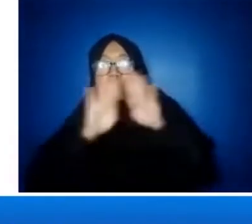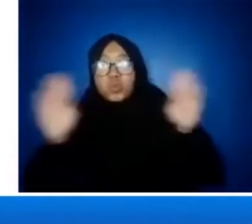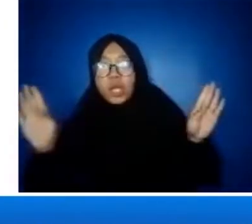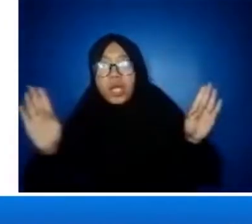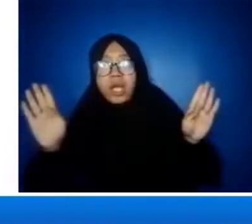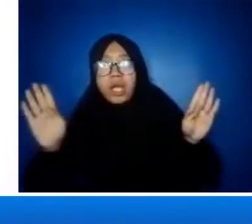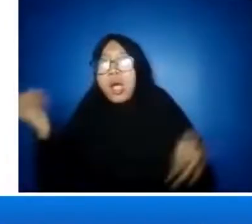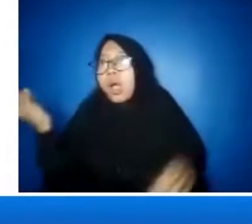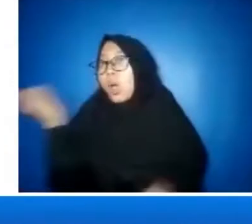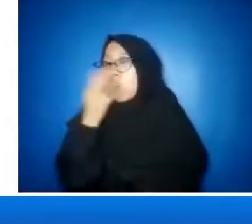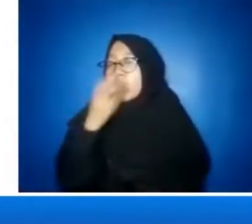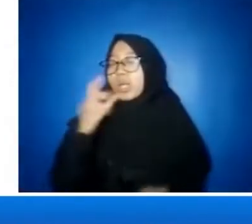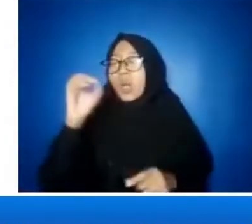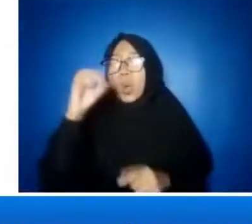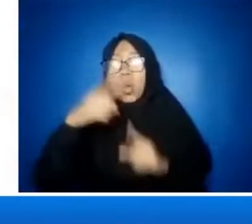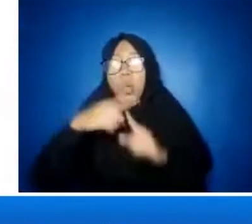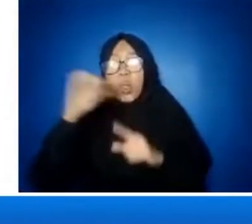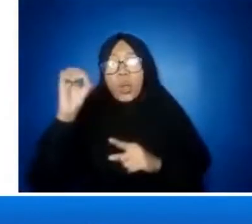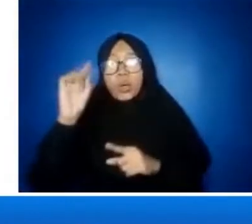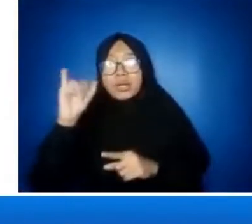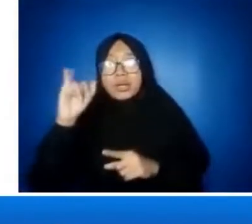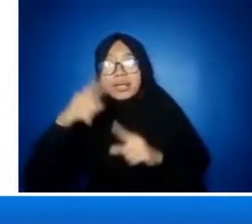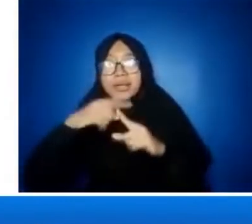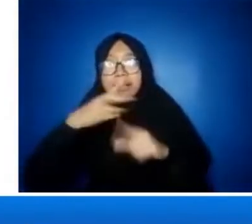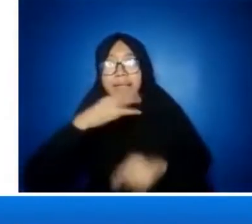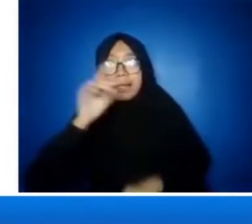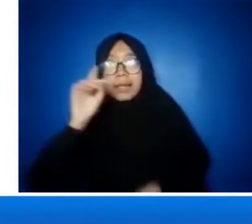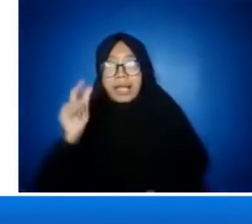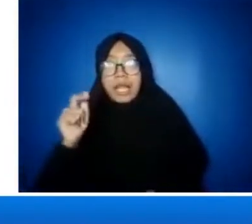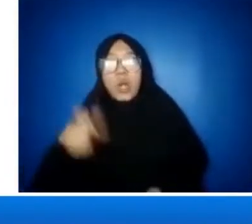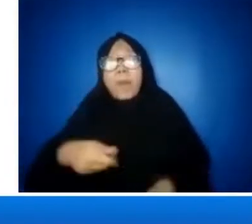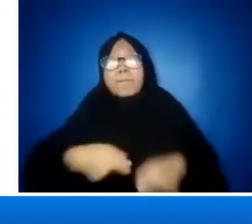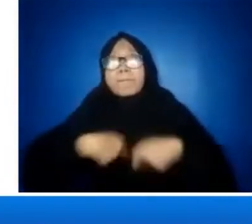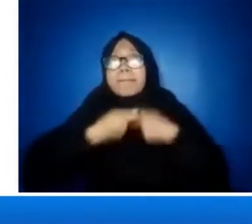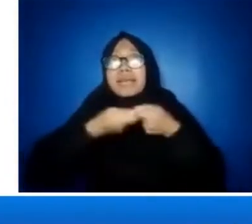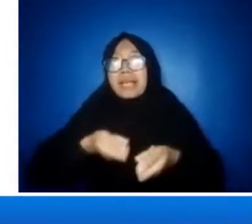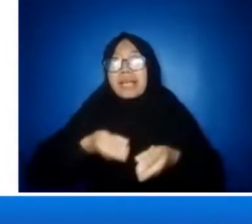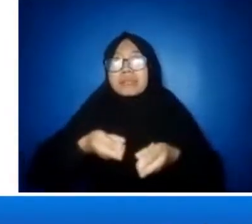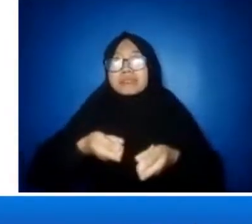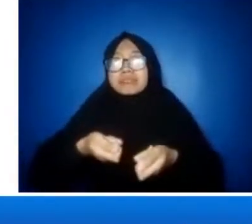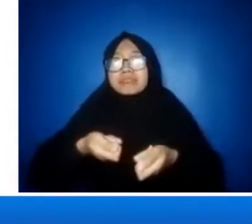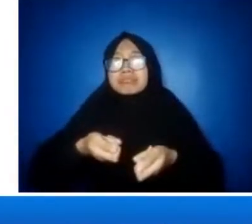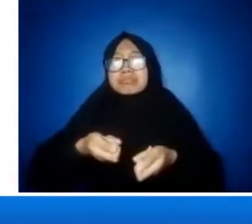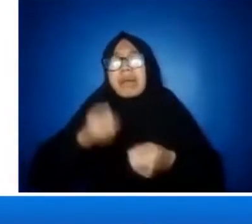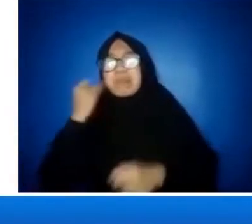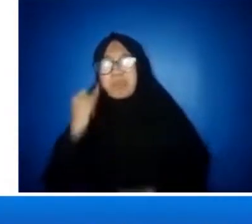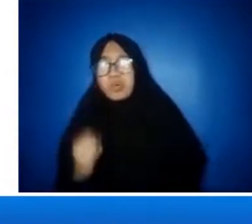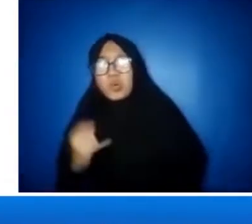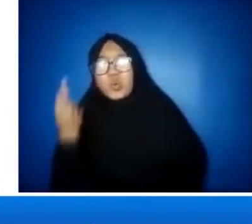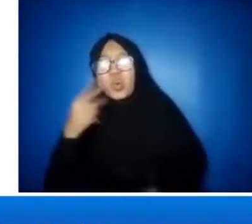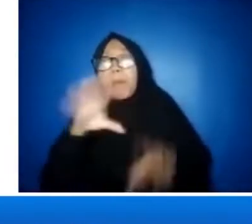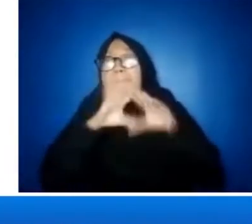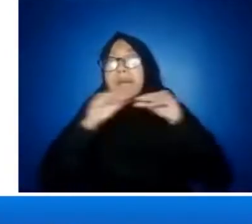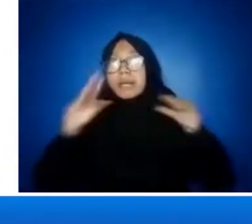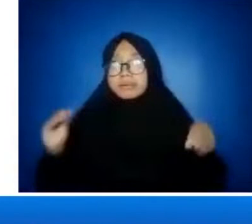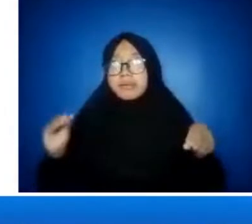yang otoriter itu juga akan memberi kabar buruk bagi pekerja